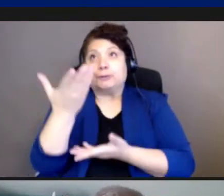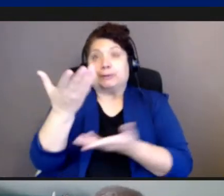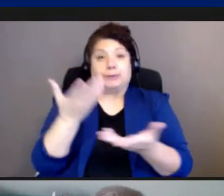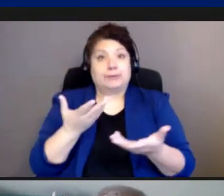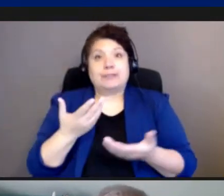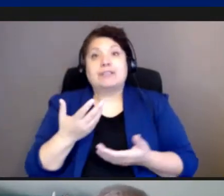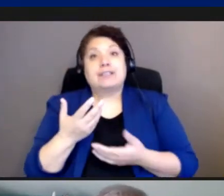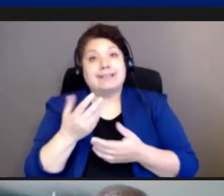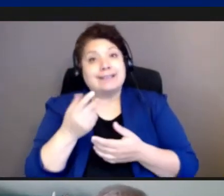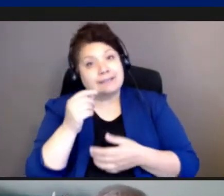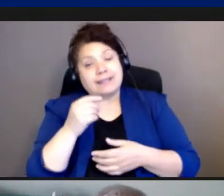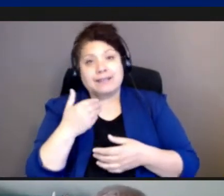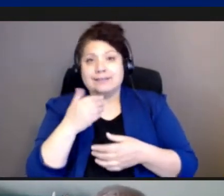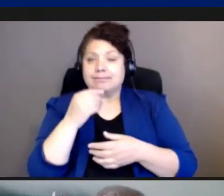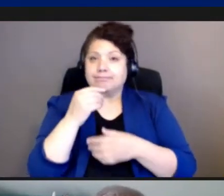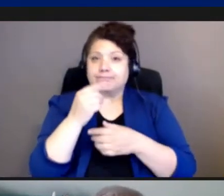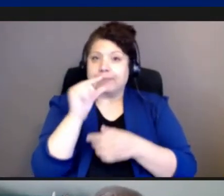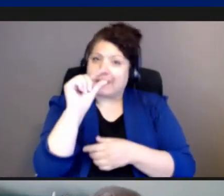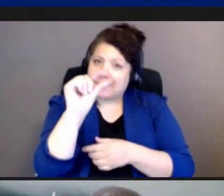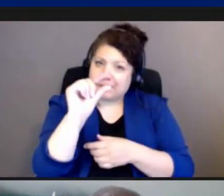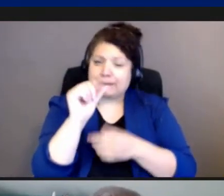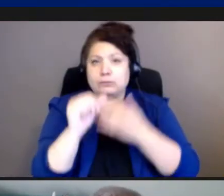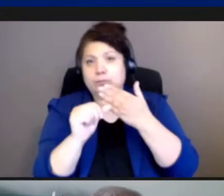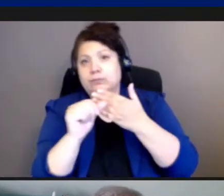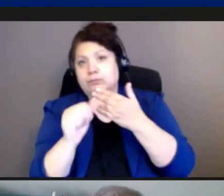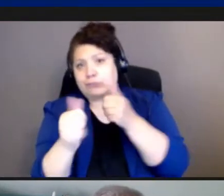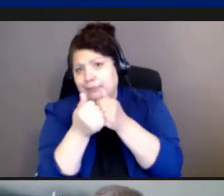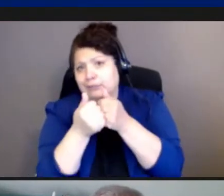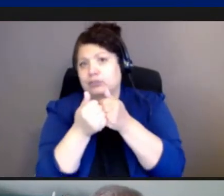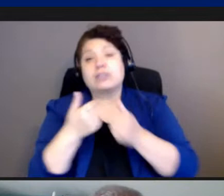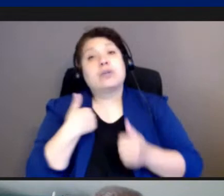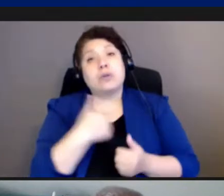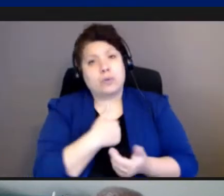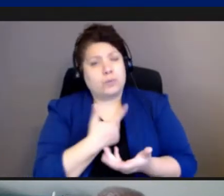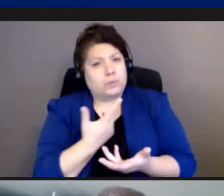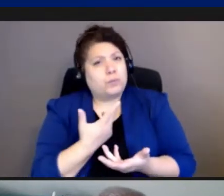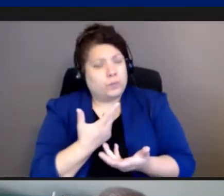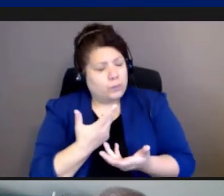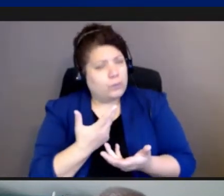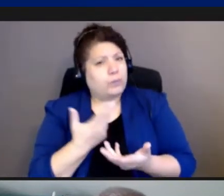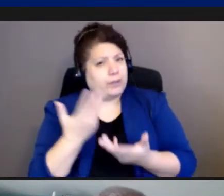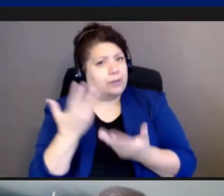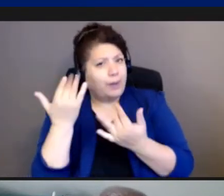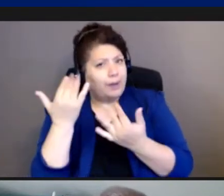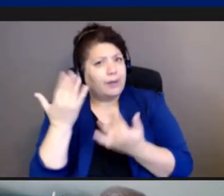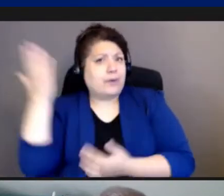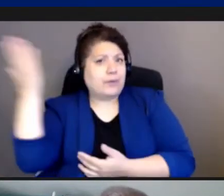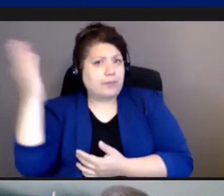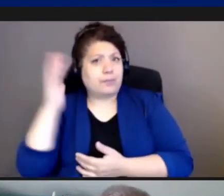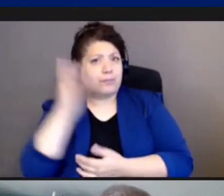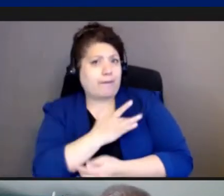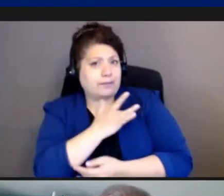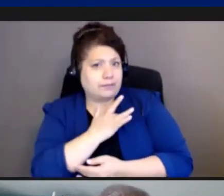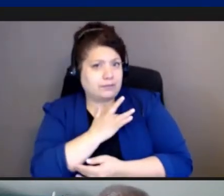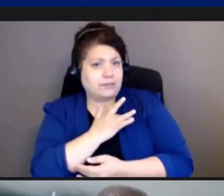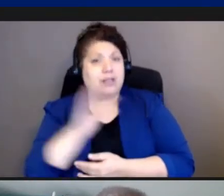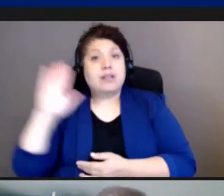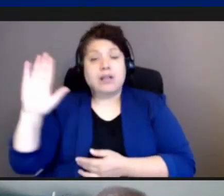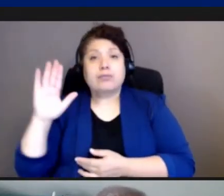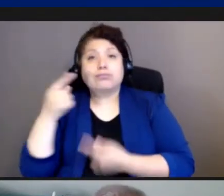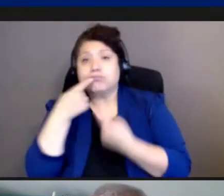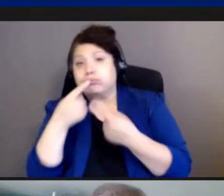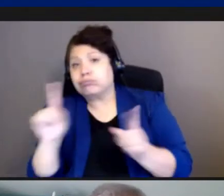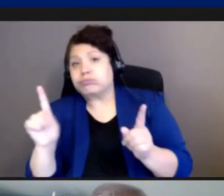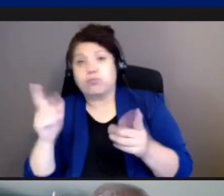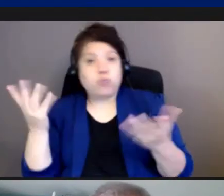challenges there. As I indicated earlier, I mean, we're waiting to hear from the province, who have told us that they're going to be providing